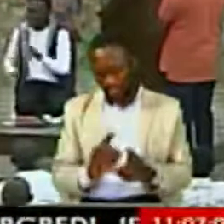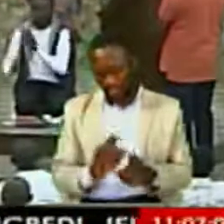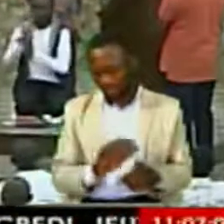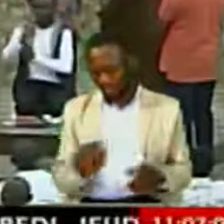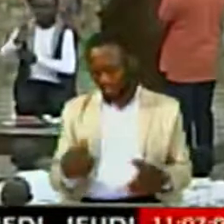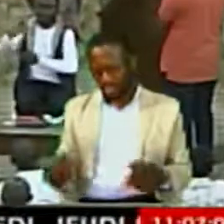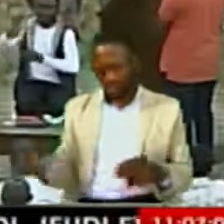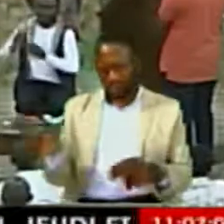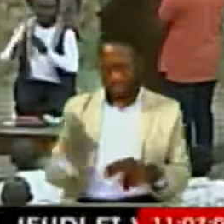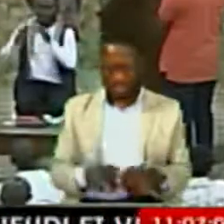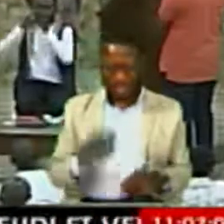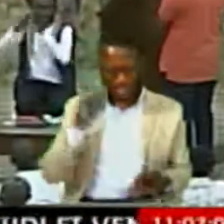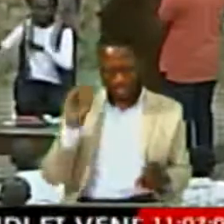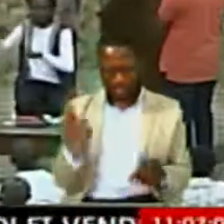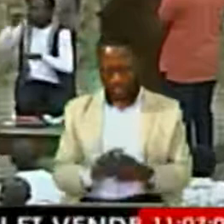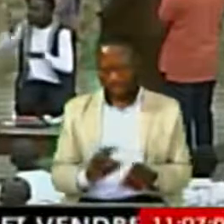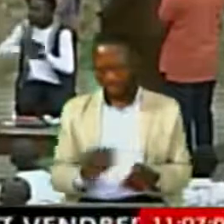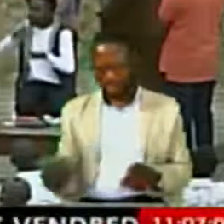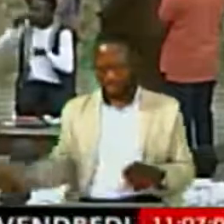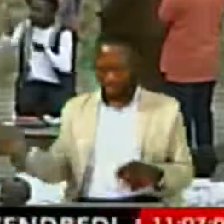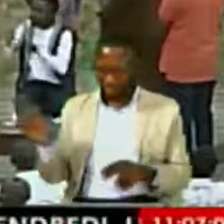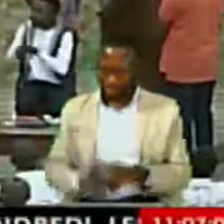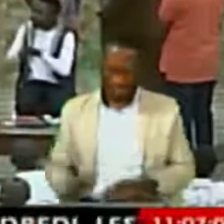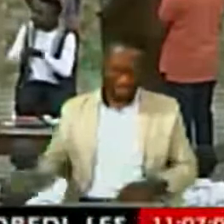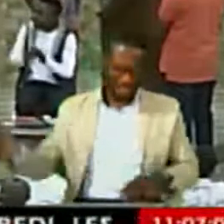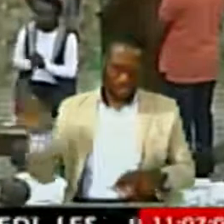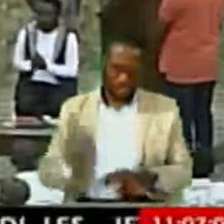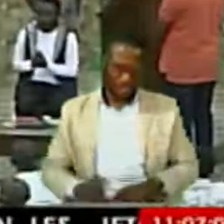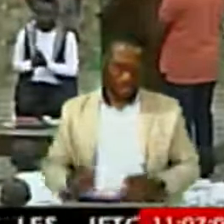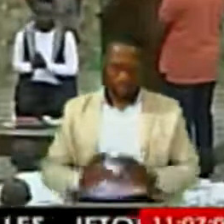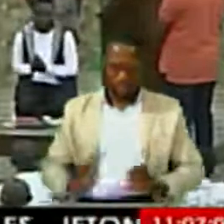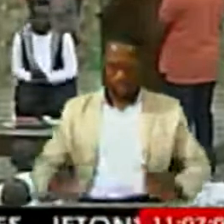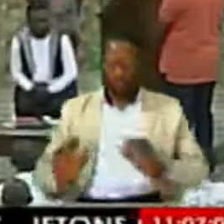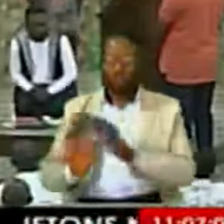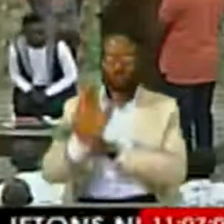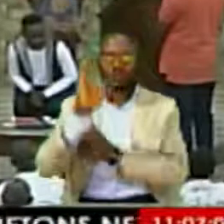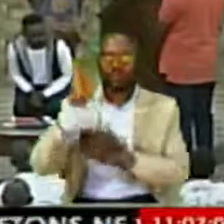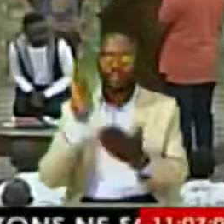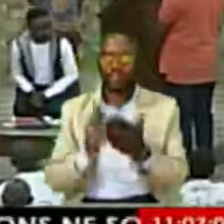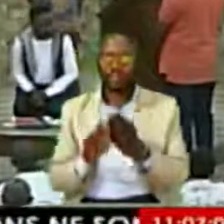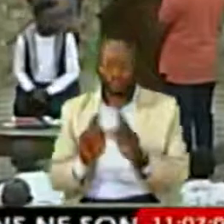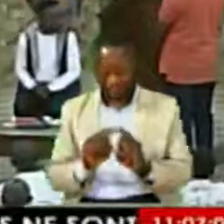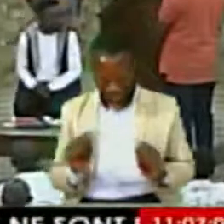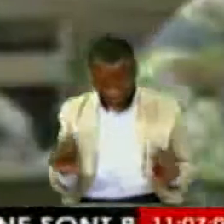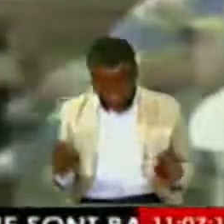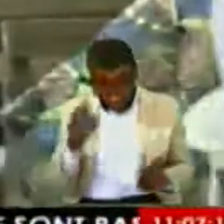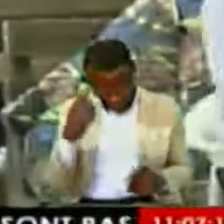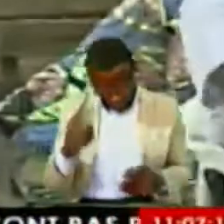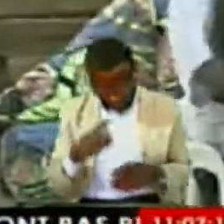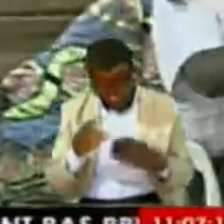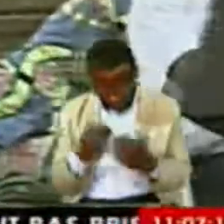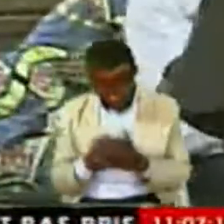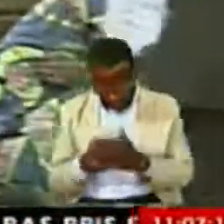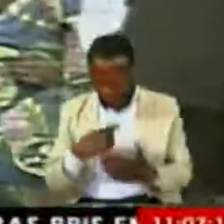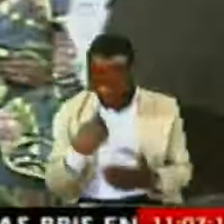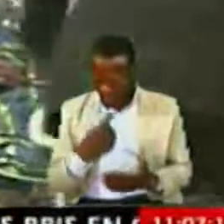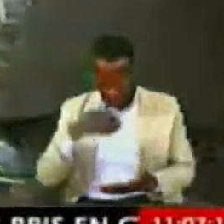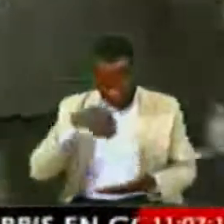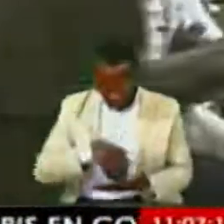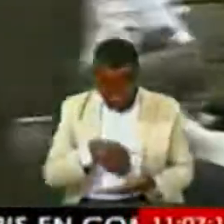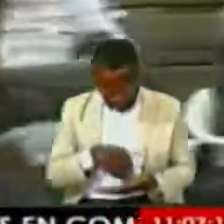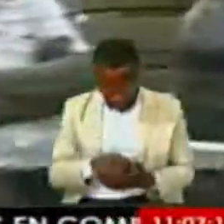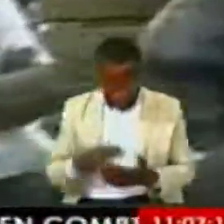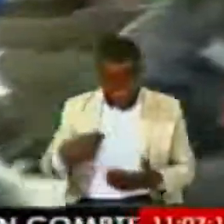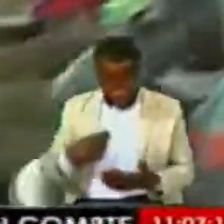Somebody is coming through. Come to God. Somebody is coming again. Oh my God, be blessed.